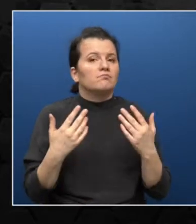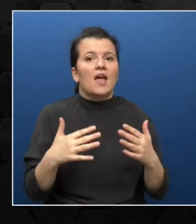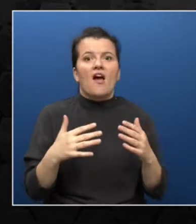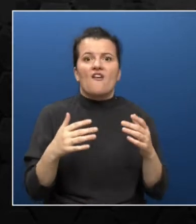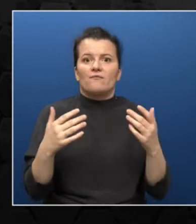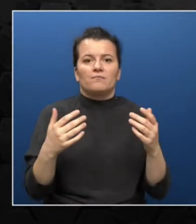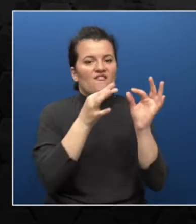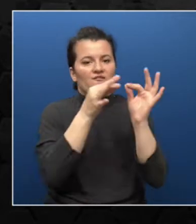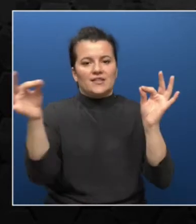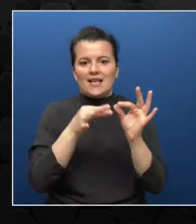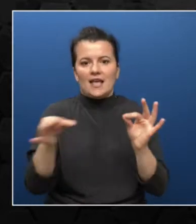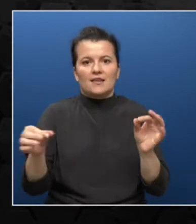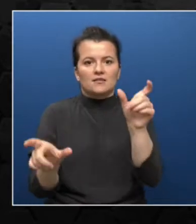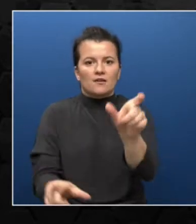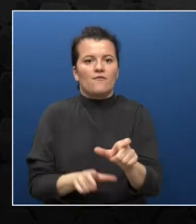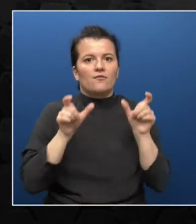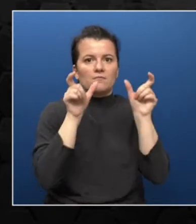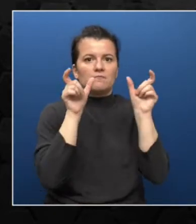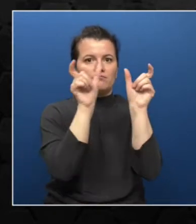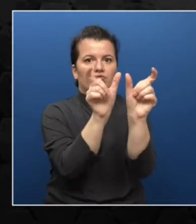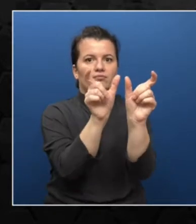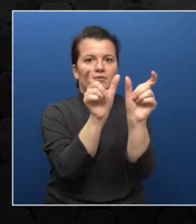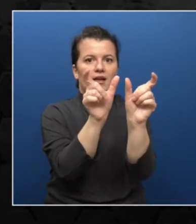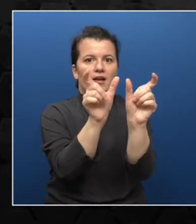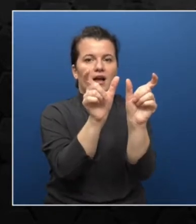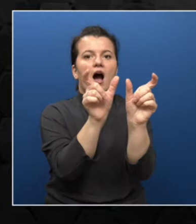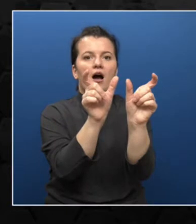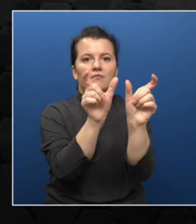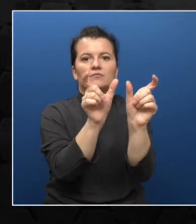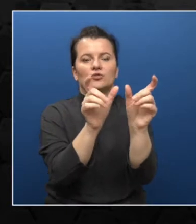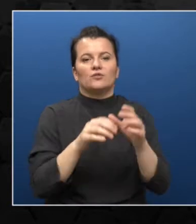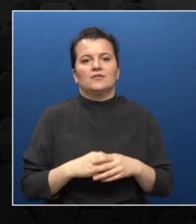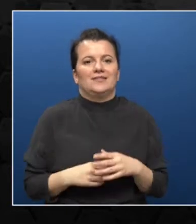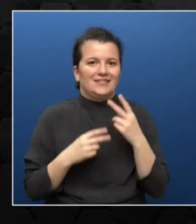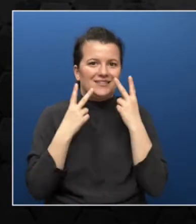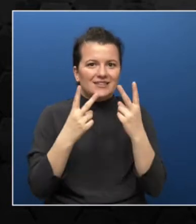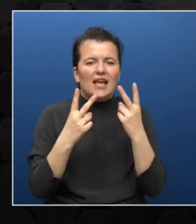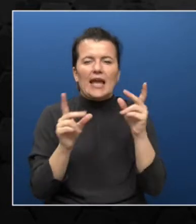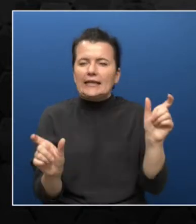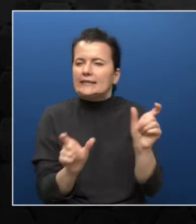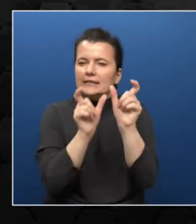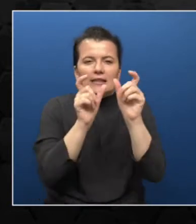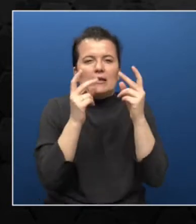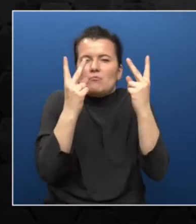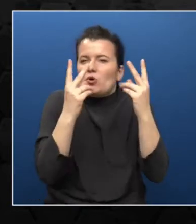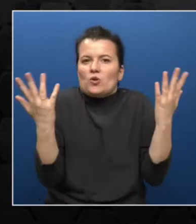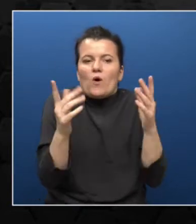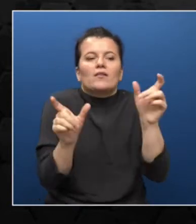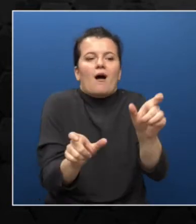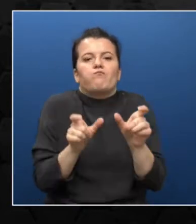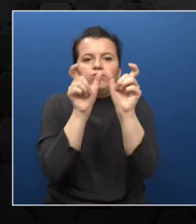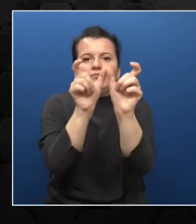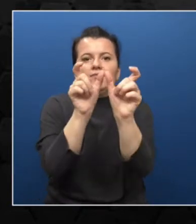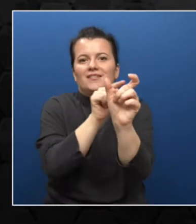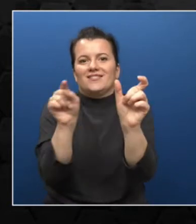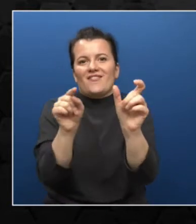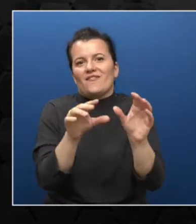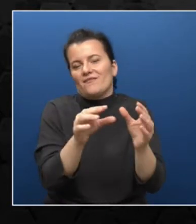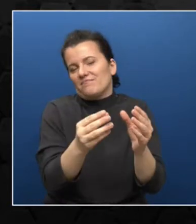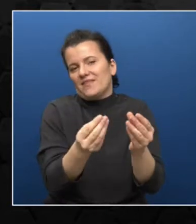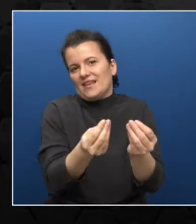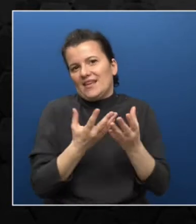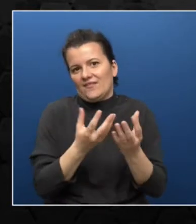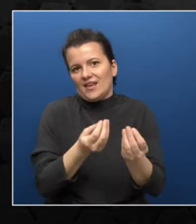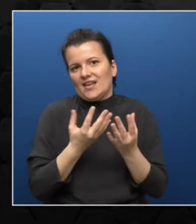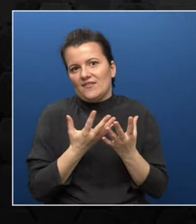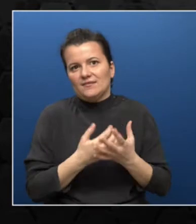we have the food, and wonderful stuff. So now we are gonna get to the hands-on